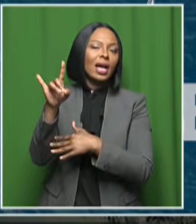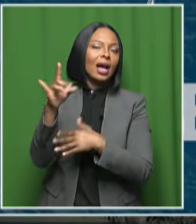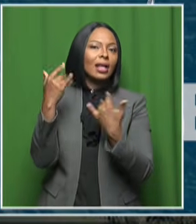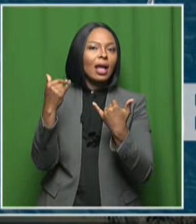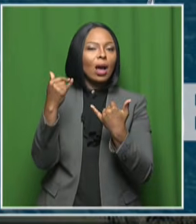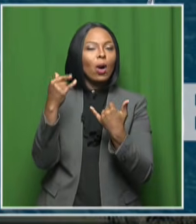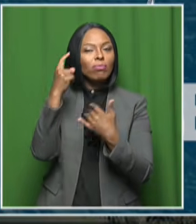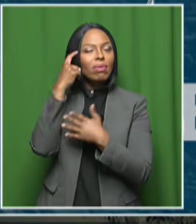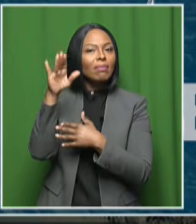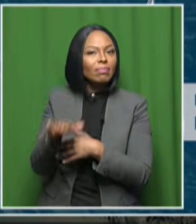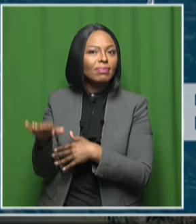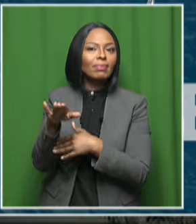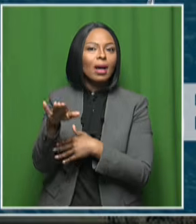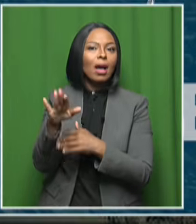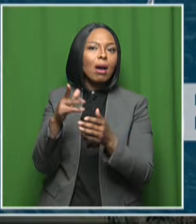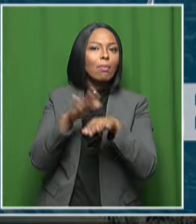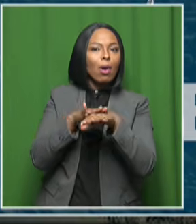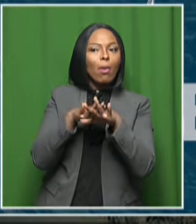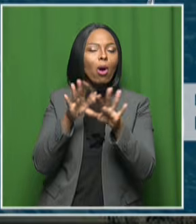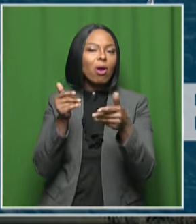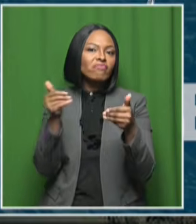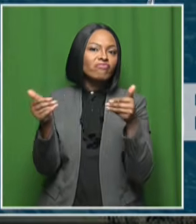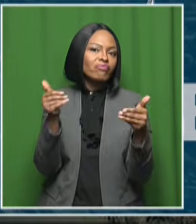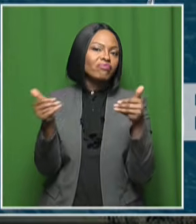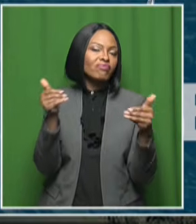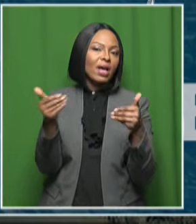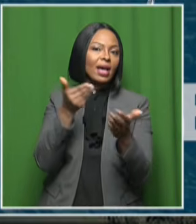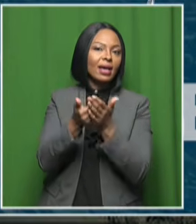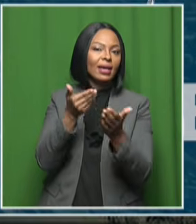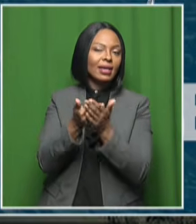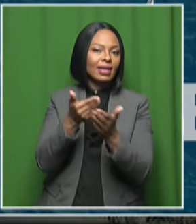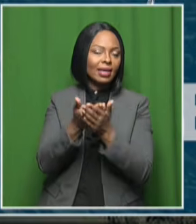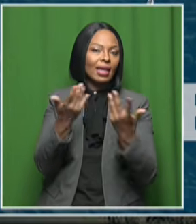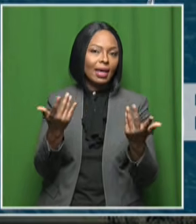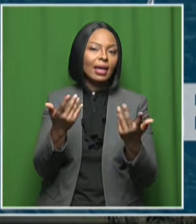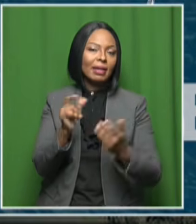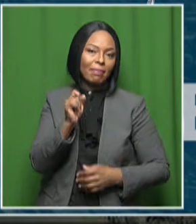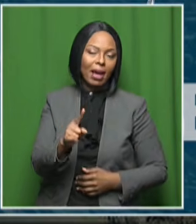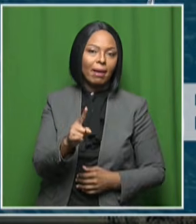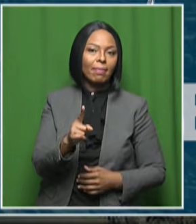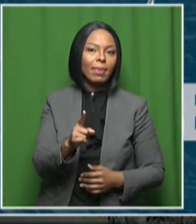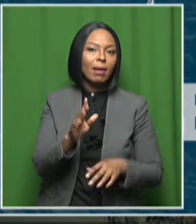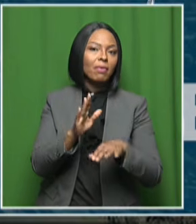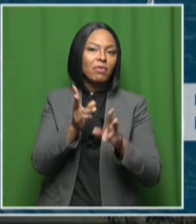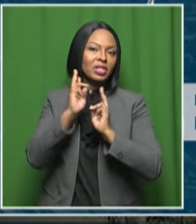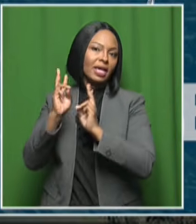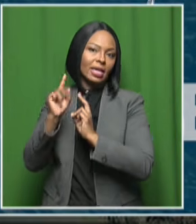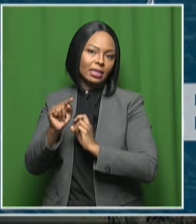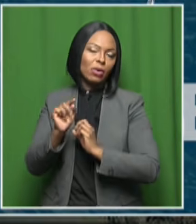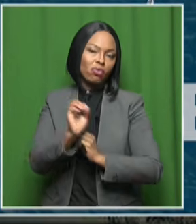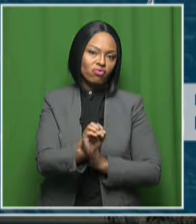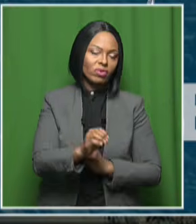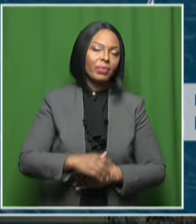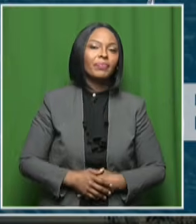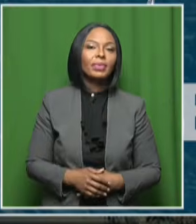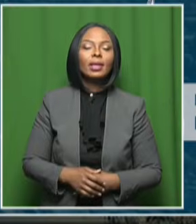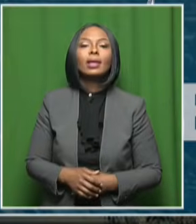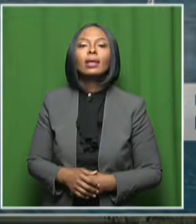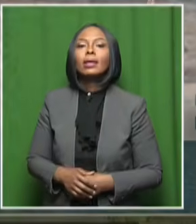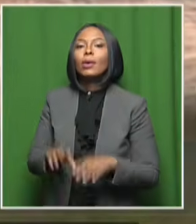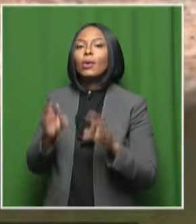it's a much more controlled environment in which we receive these visitors. All right, let's leave it there for now. I've